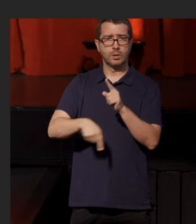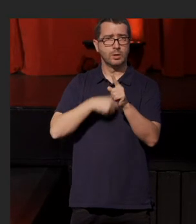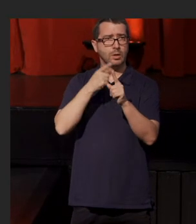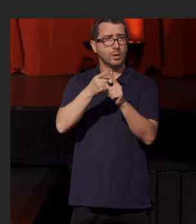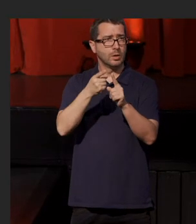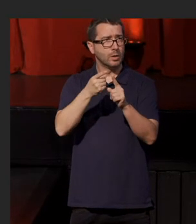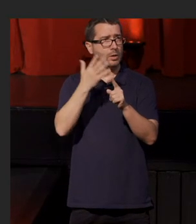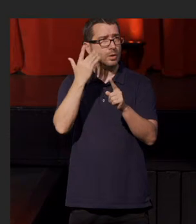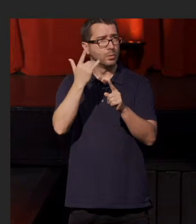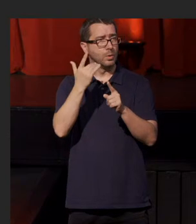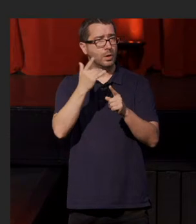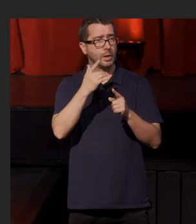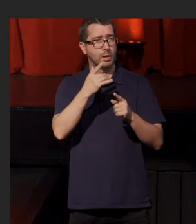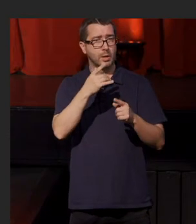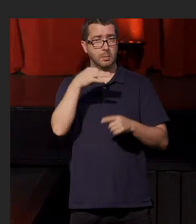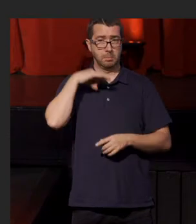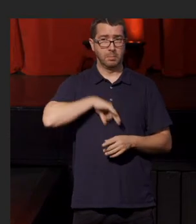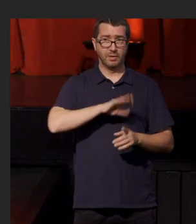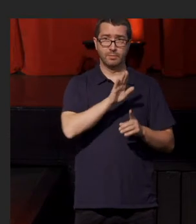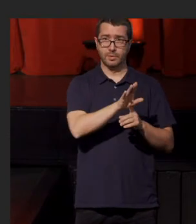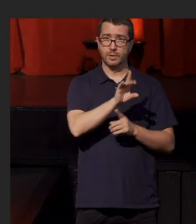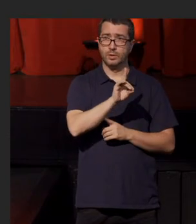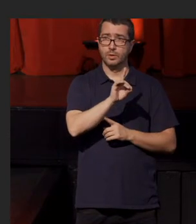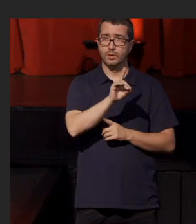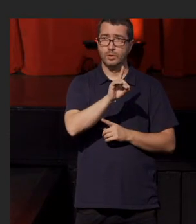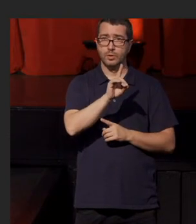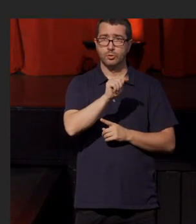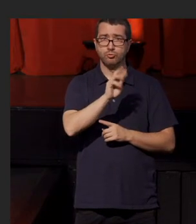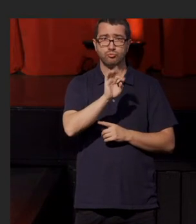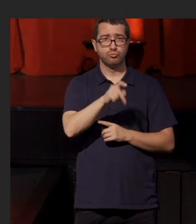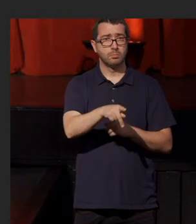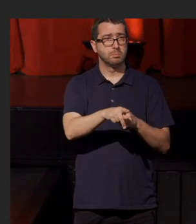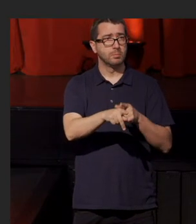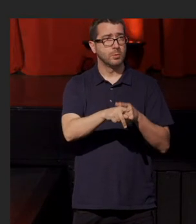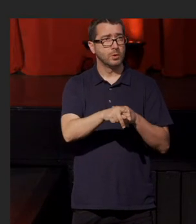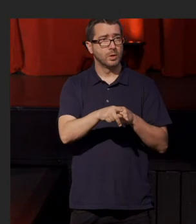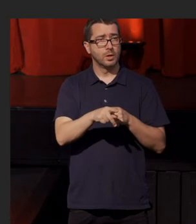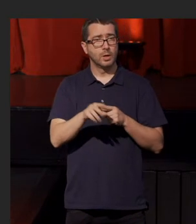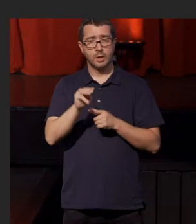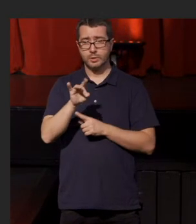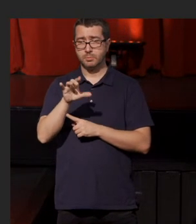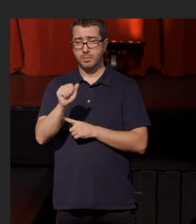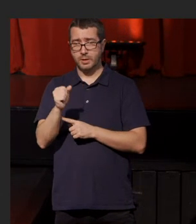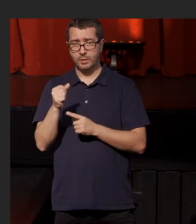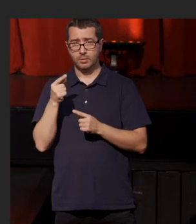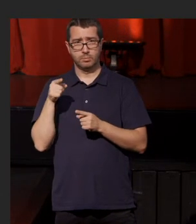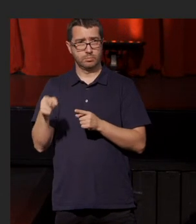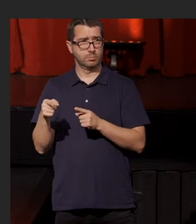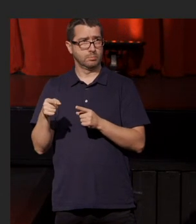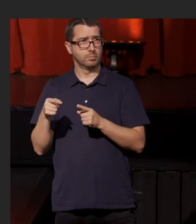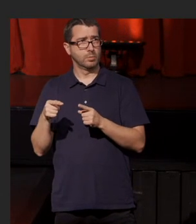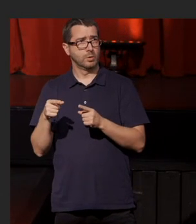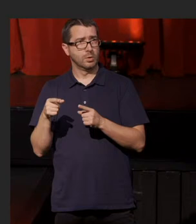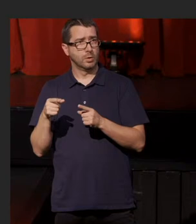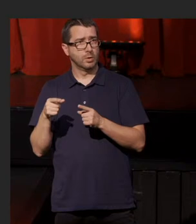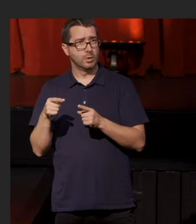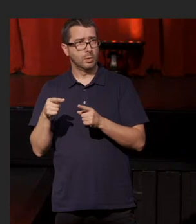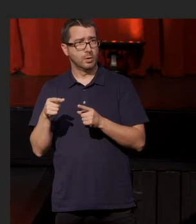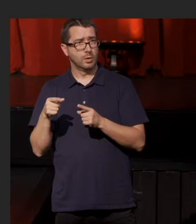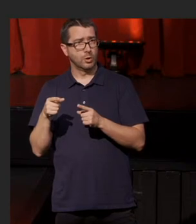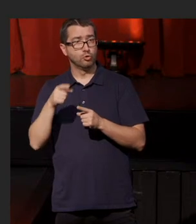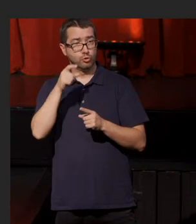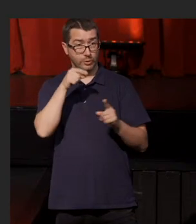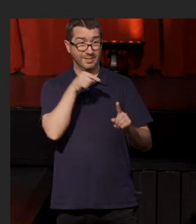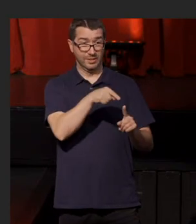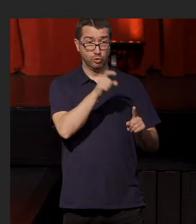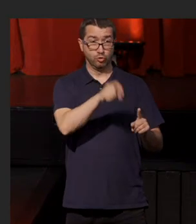in ways which the benefit of Donald Trump, because they pressed in the media agenda two factors that probably otherwise would have derailed his candidacy. There was, after